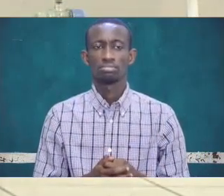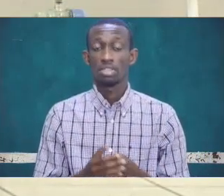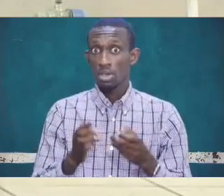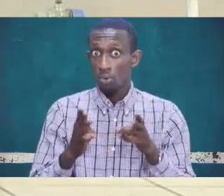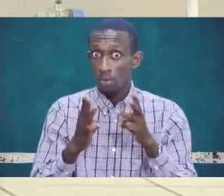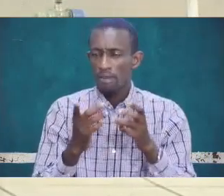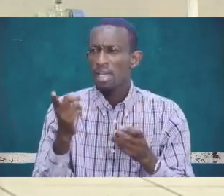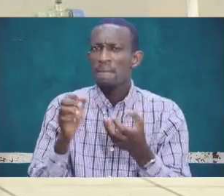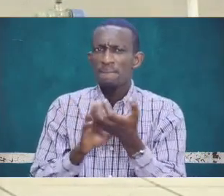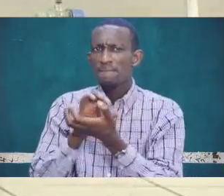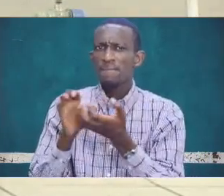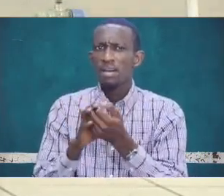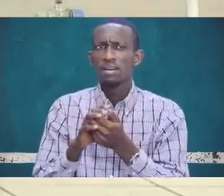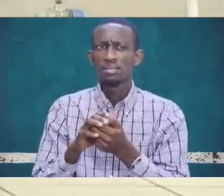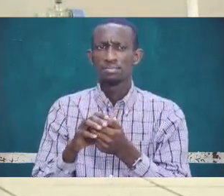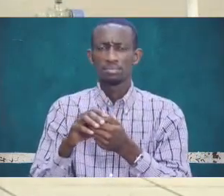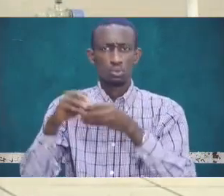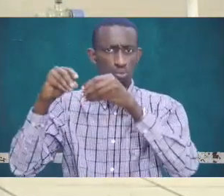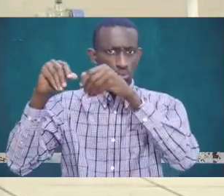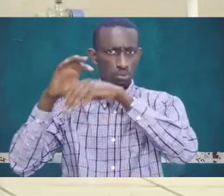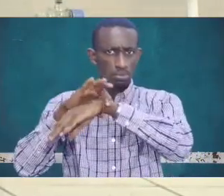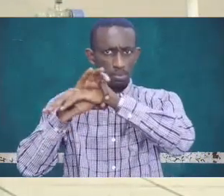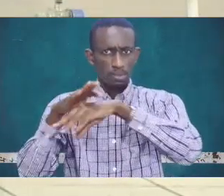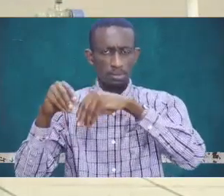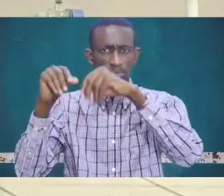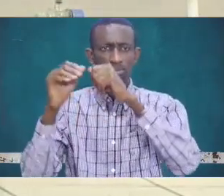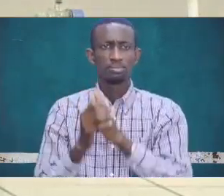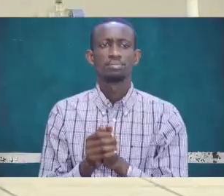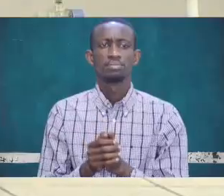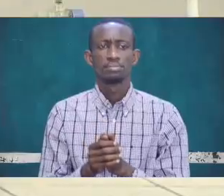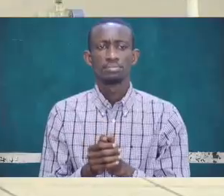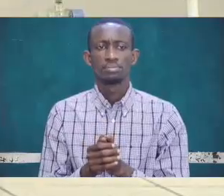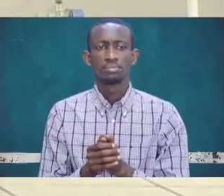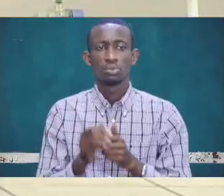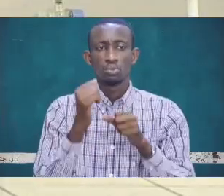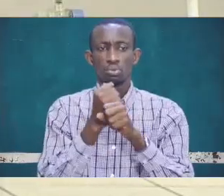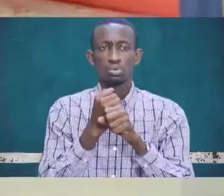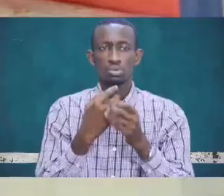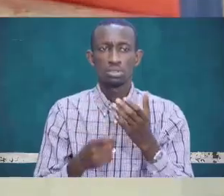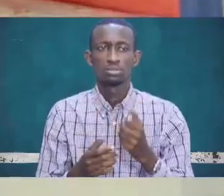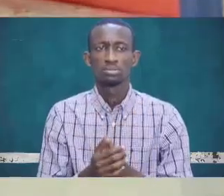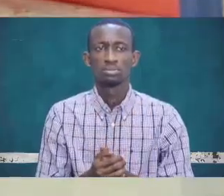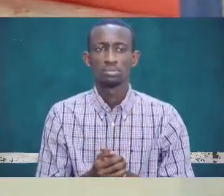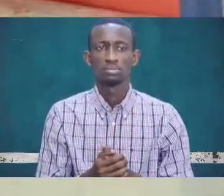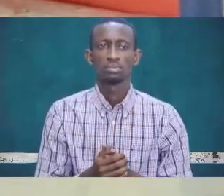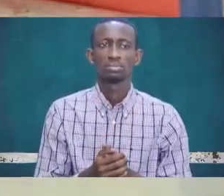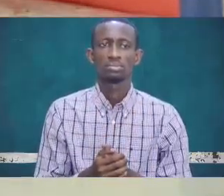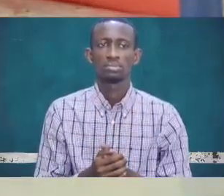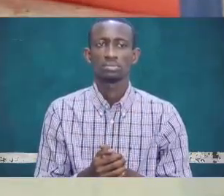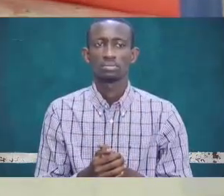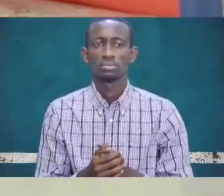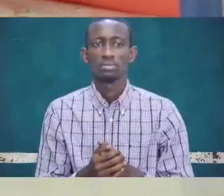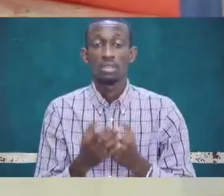sand attracts the magnet. And therefore, what we are going to do is to make sure we pass